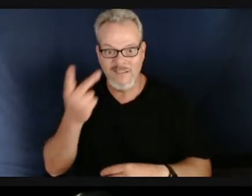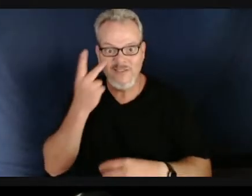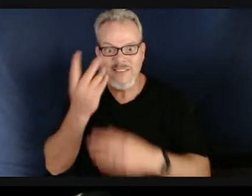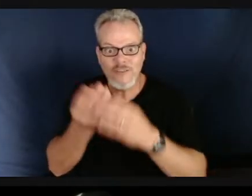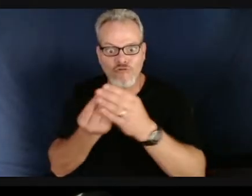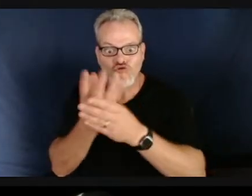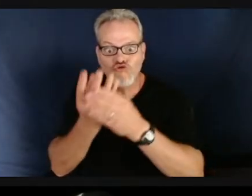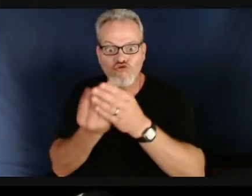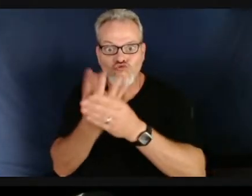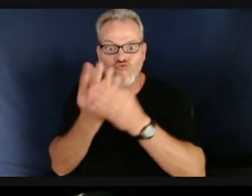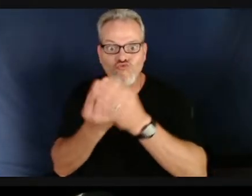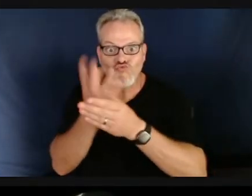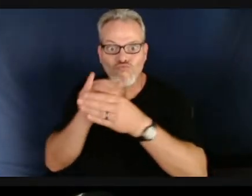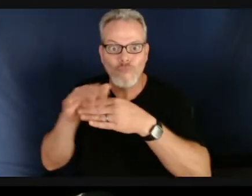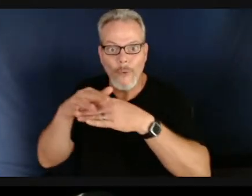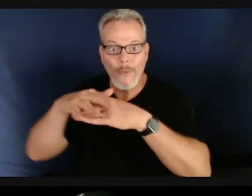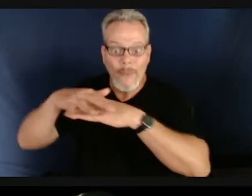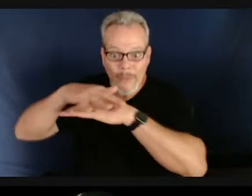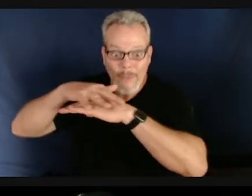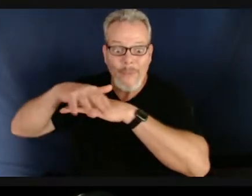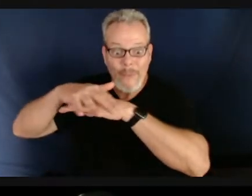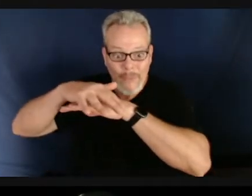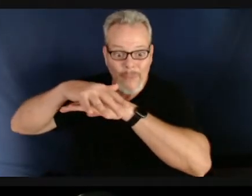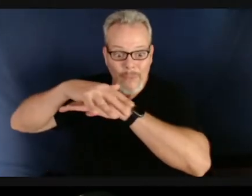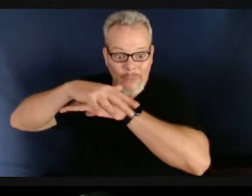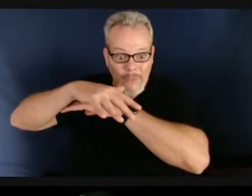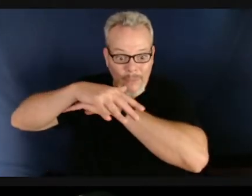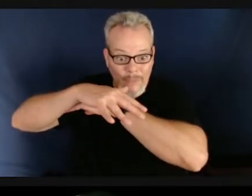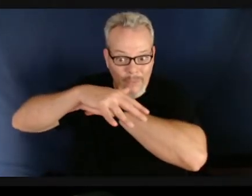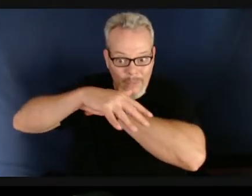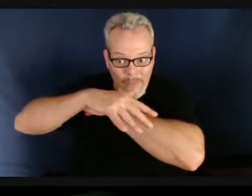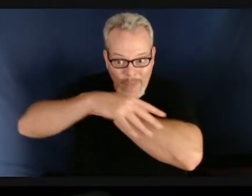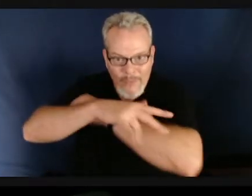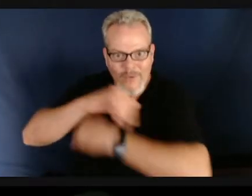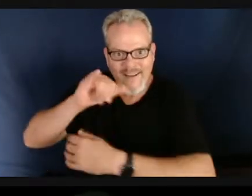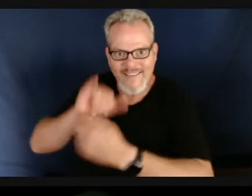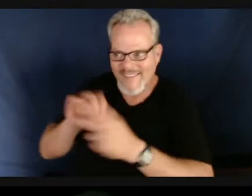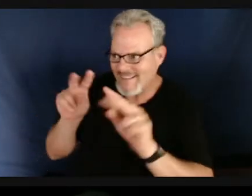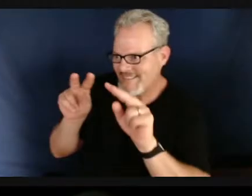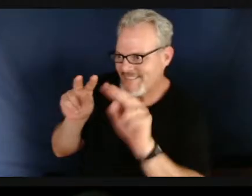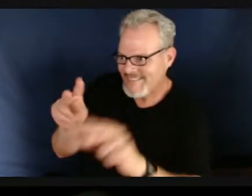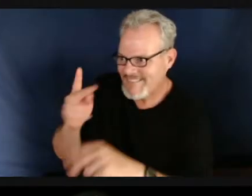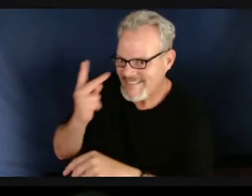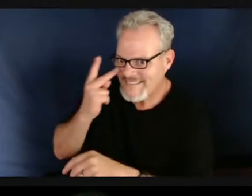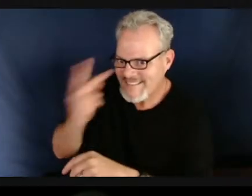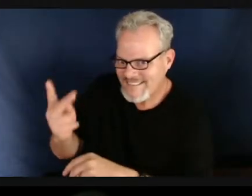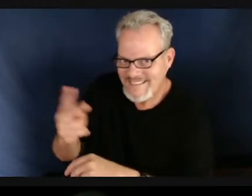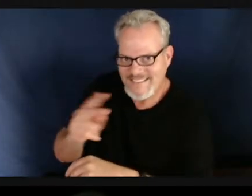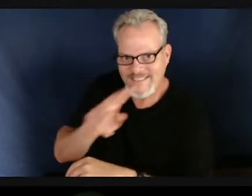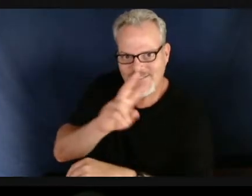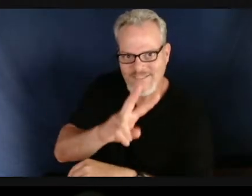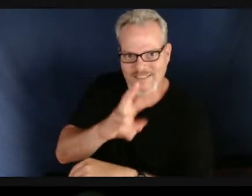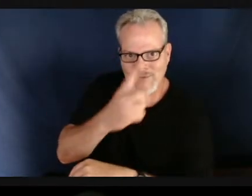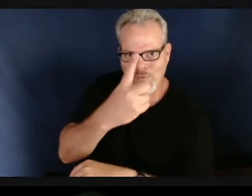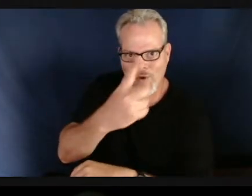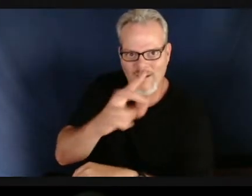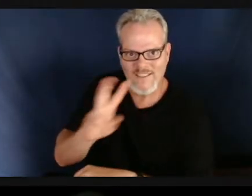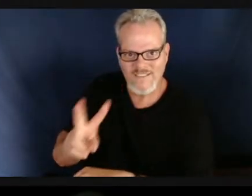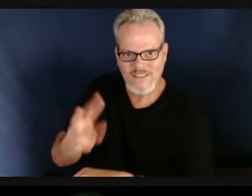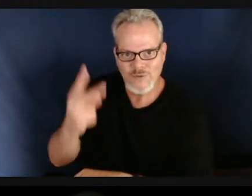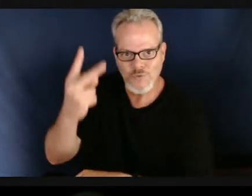overflowing. There's the V1 angle, and here is the V2 angle.